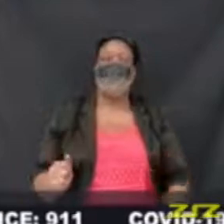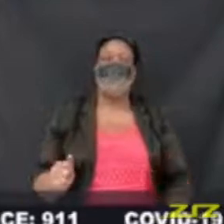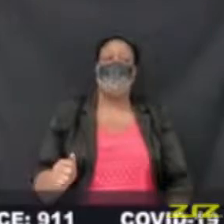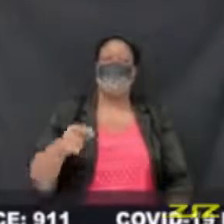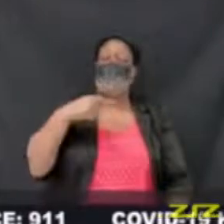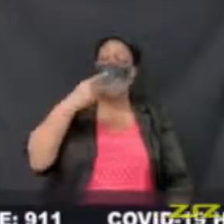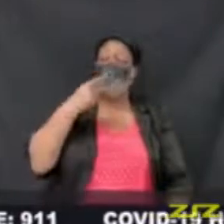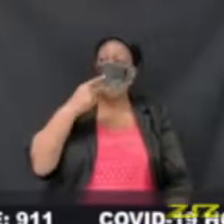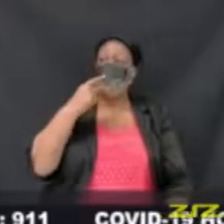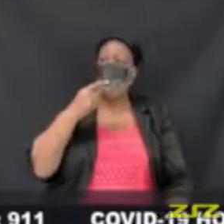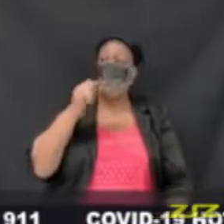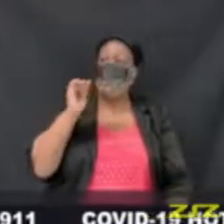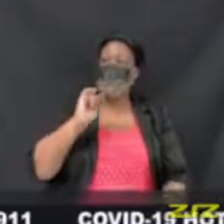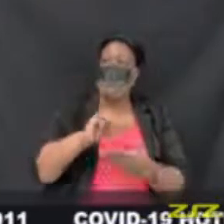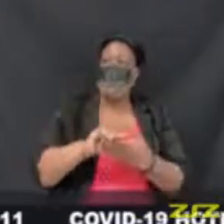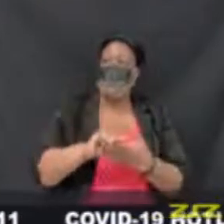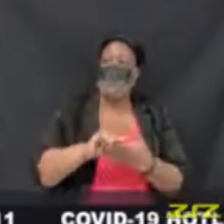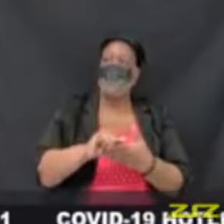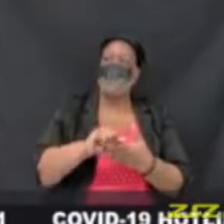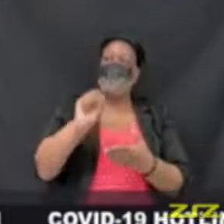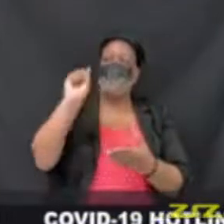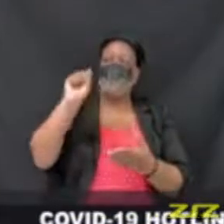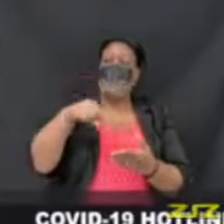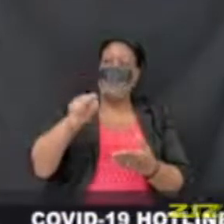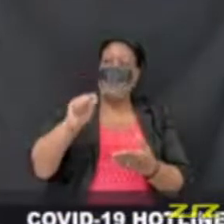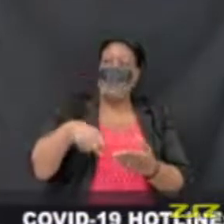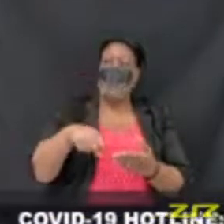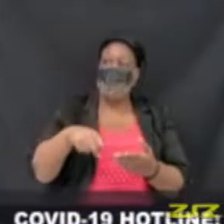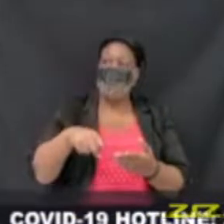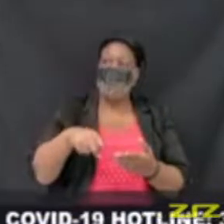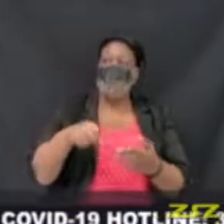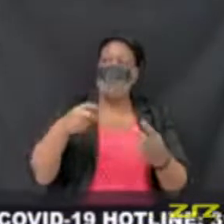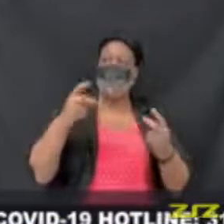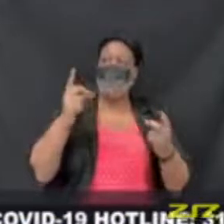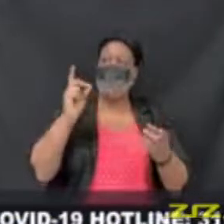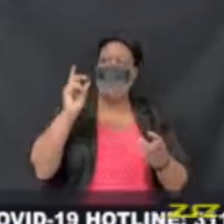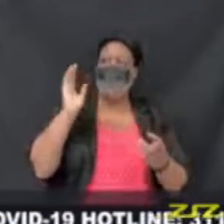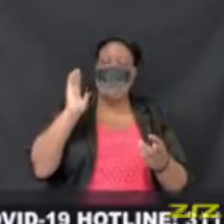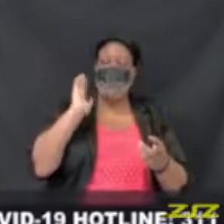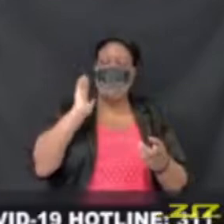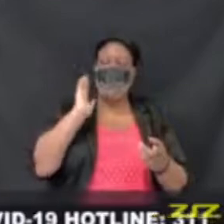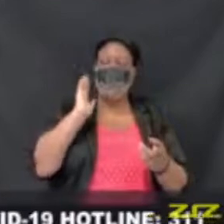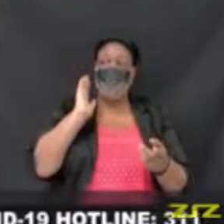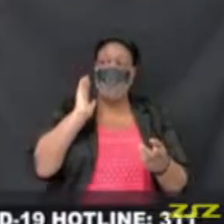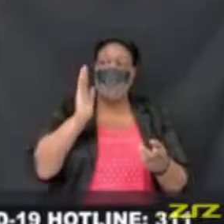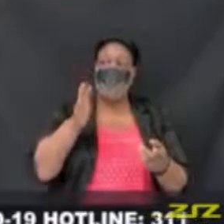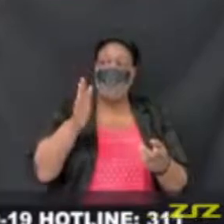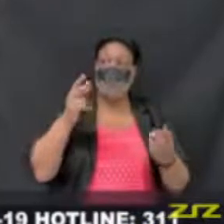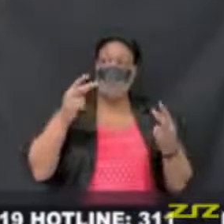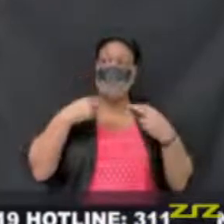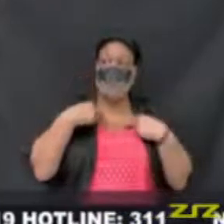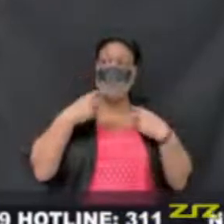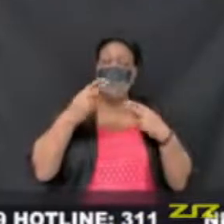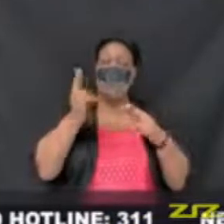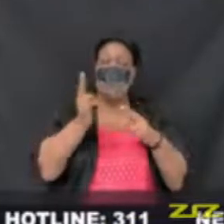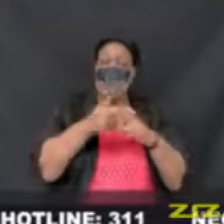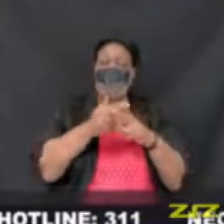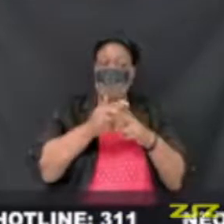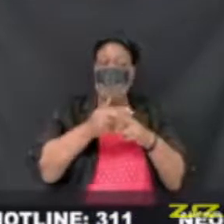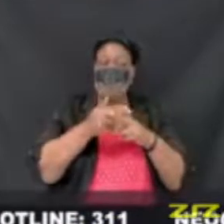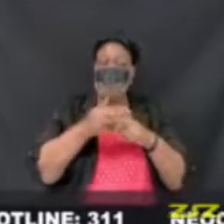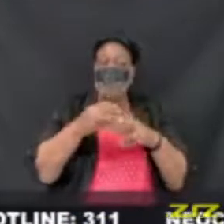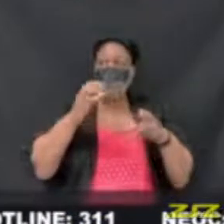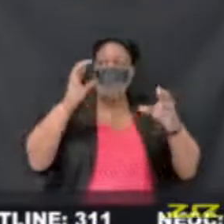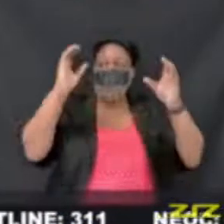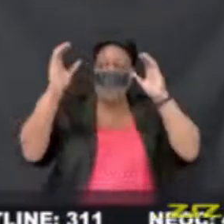agreed to approve the carnival recommendations as stipulated. And also, the task